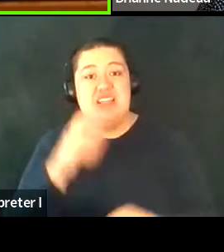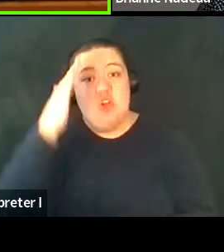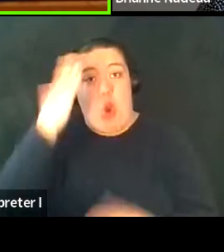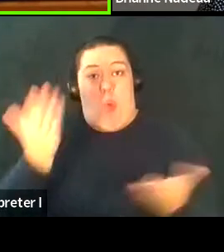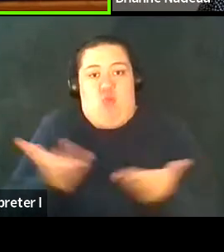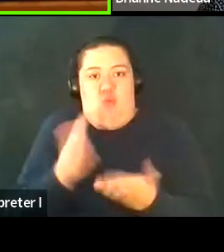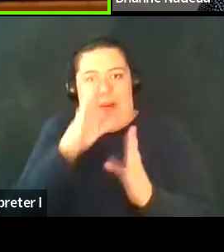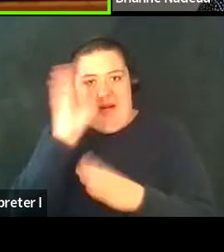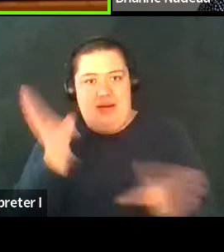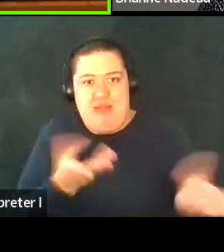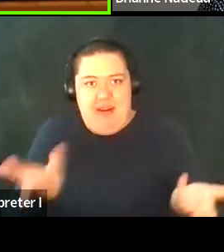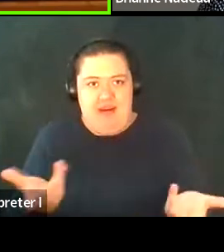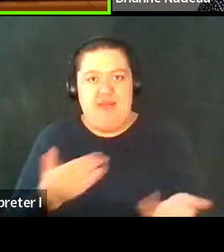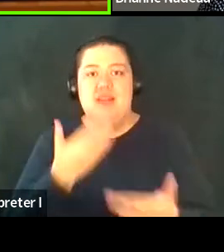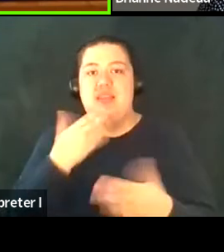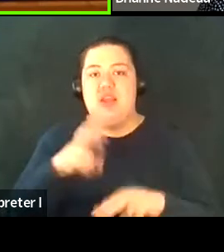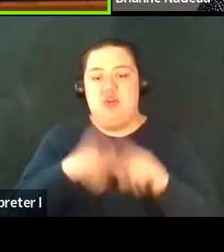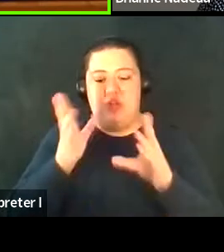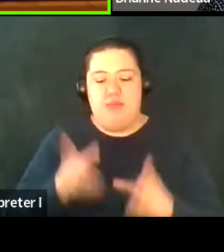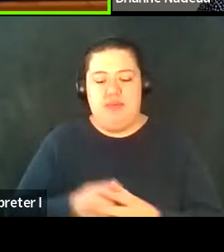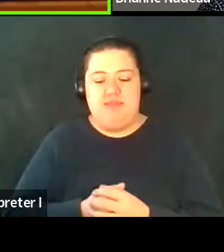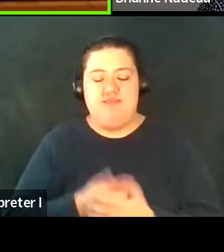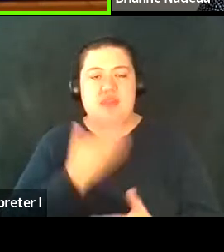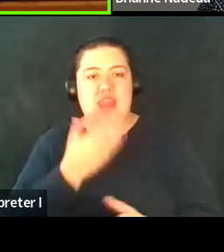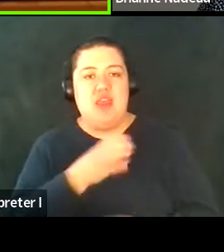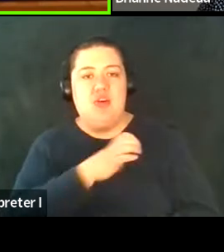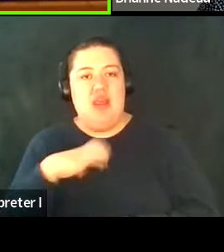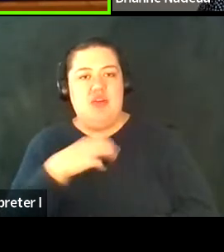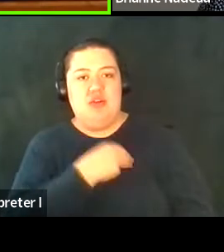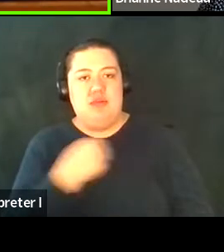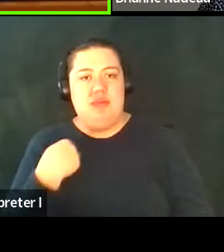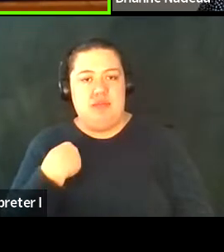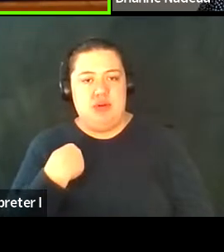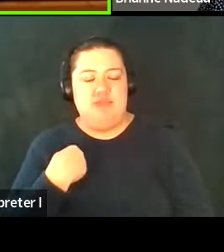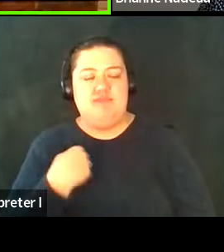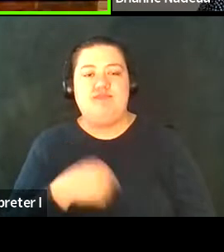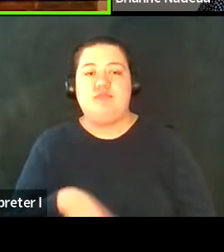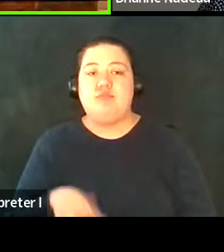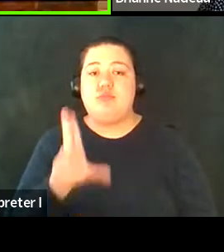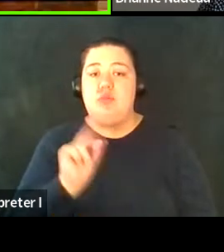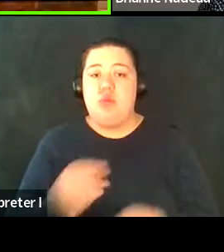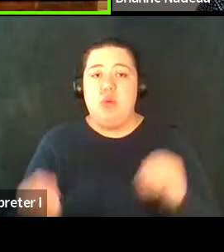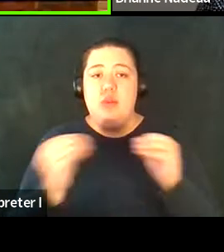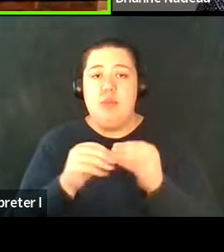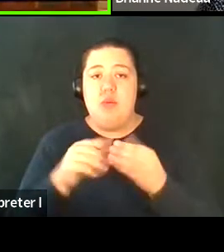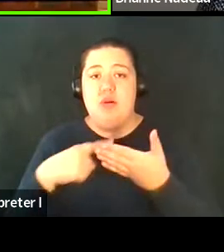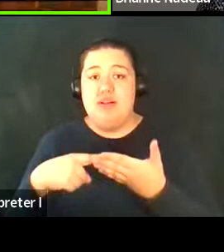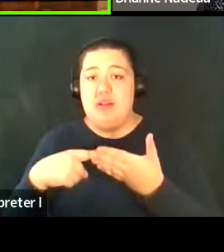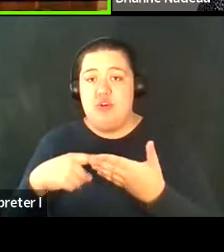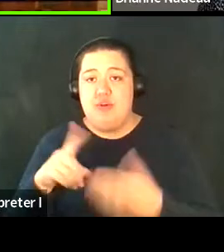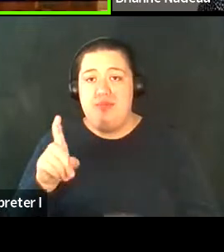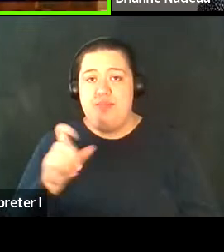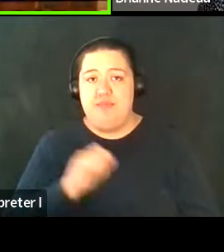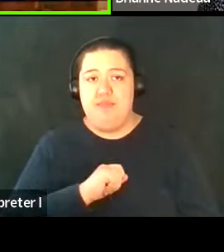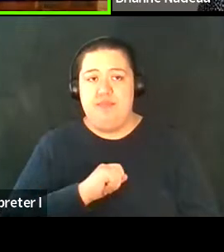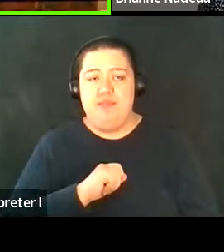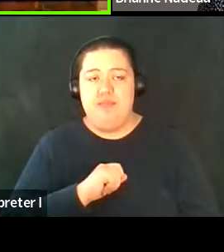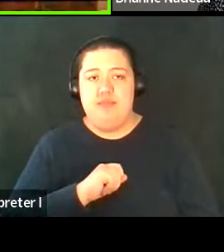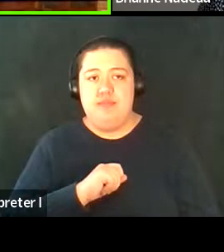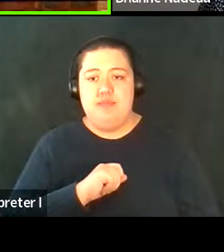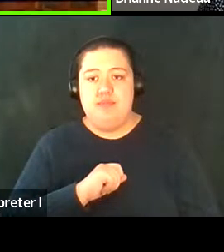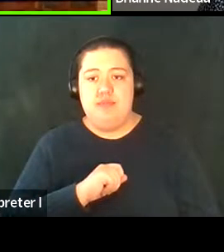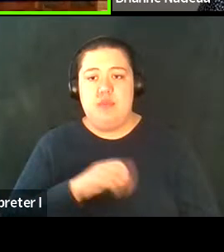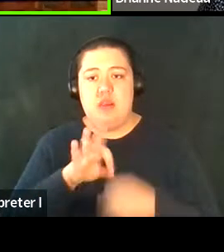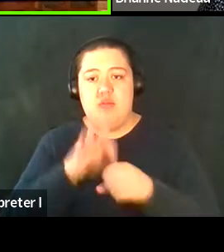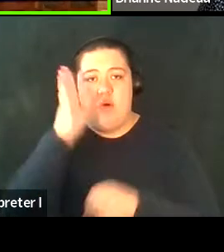is. Thank you, Chairman. Thank you, Councilmember. There's no further discussion. The vote